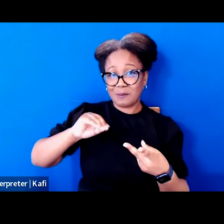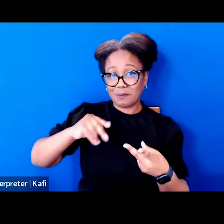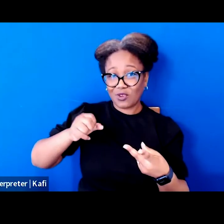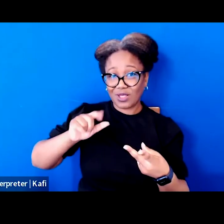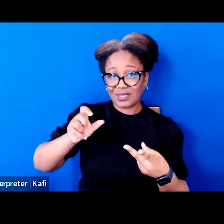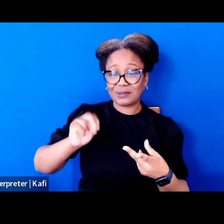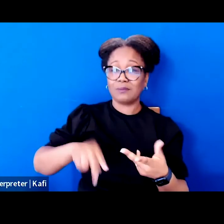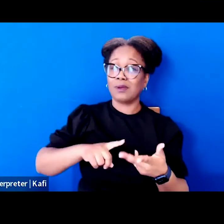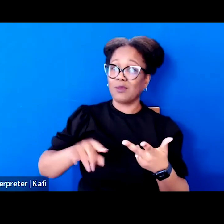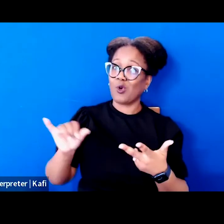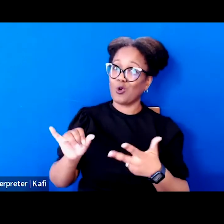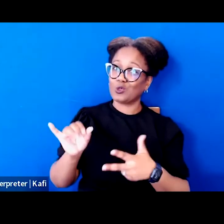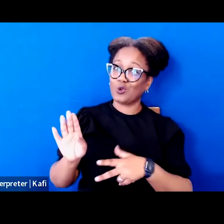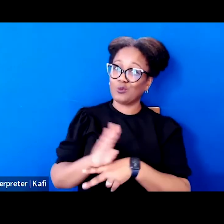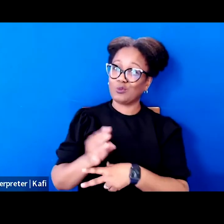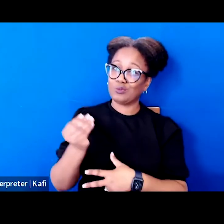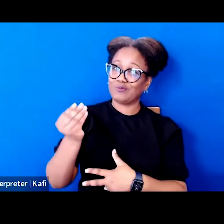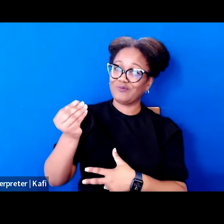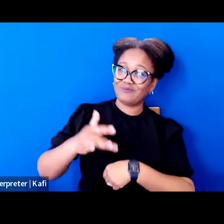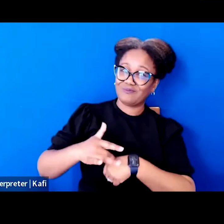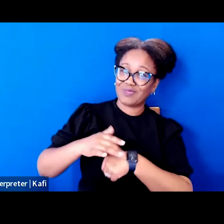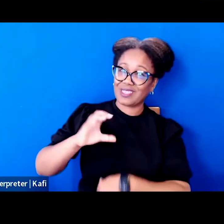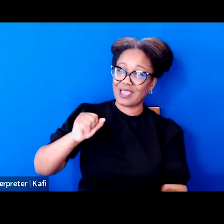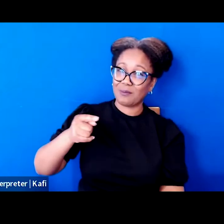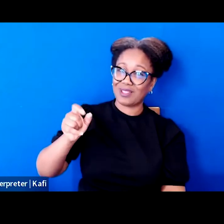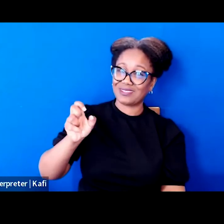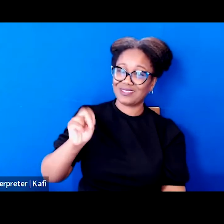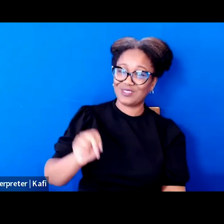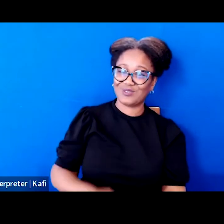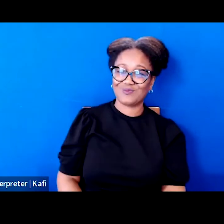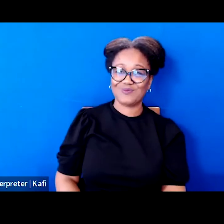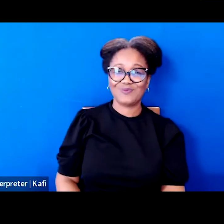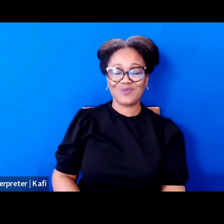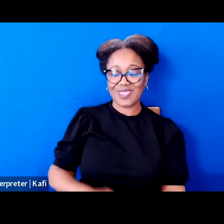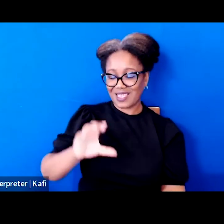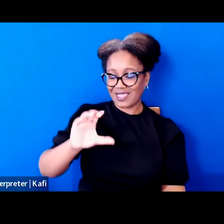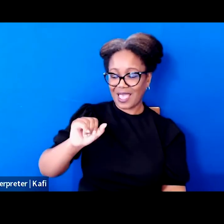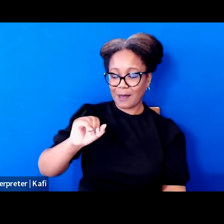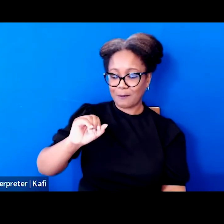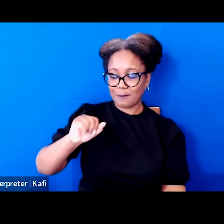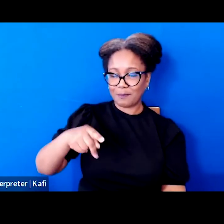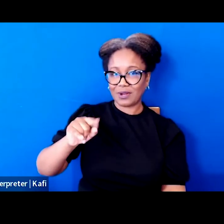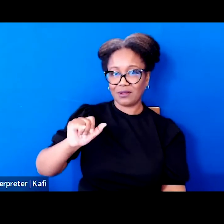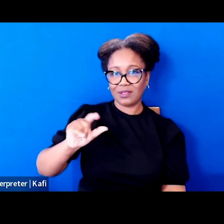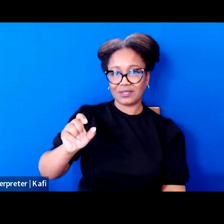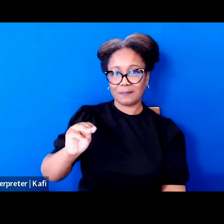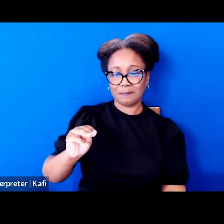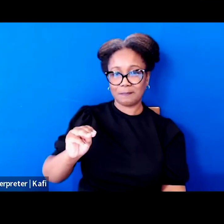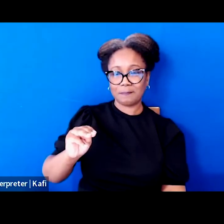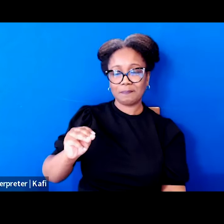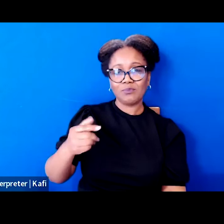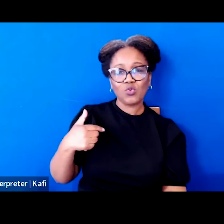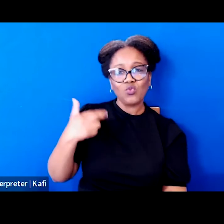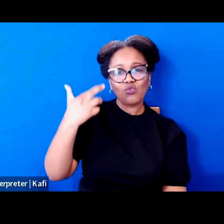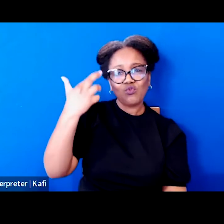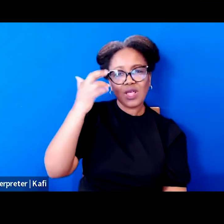about colonization in a country like Canada. And I heard our dear friend speak